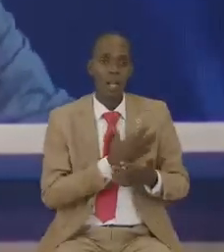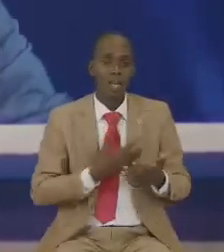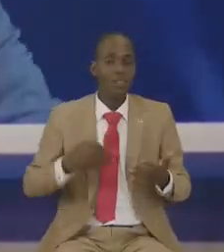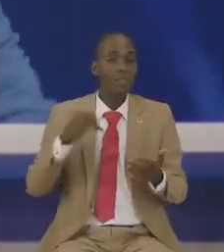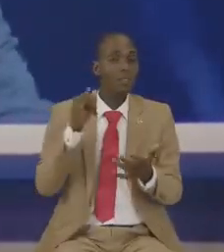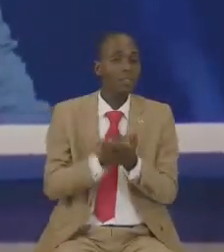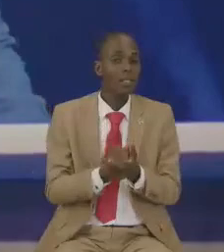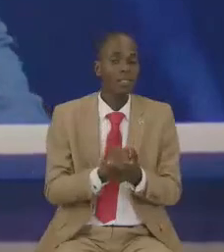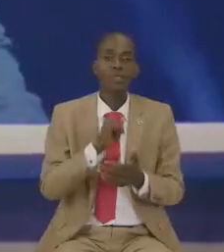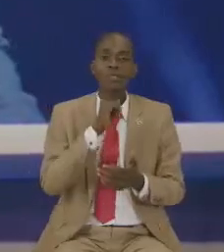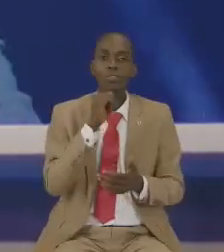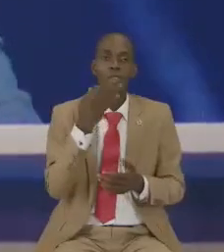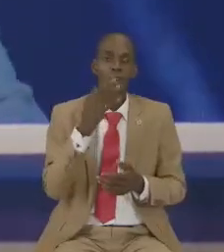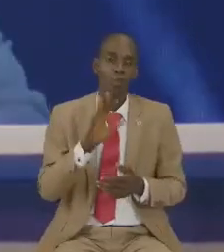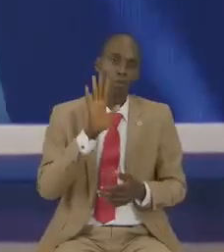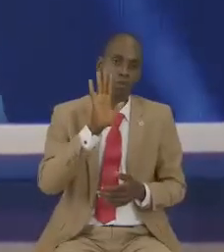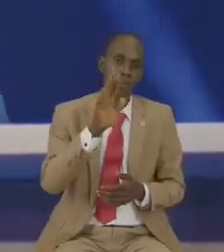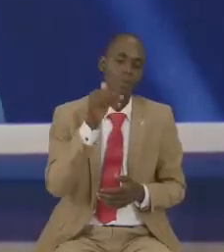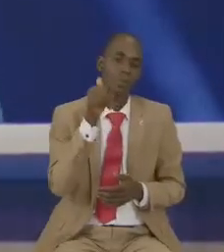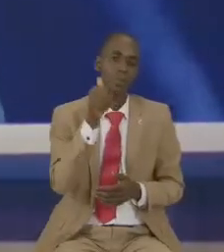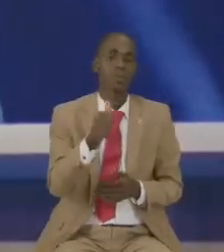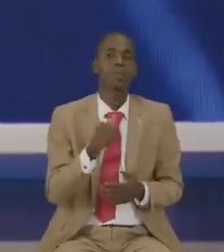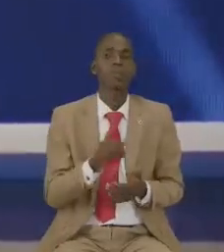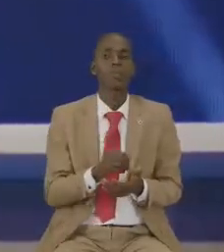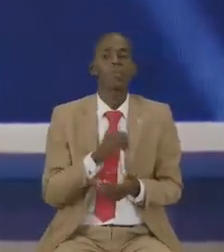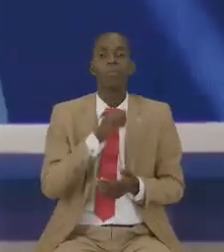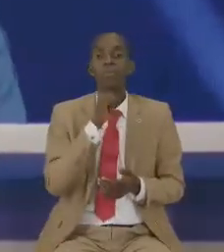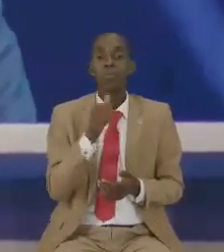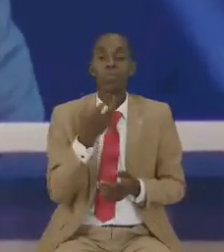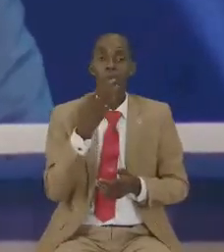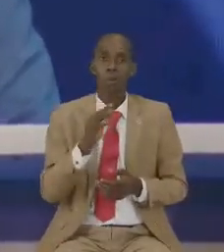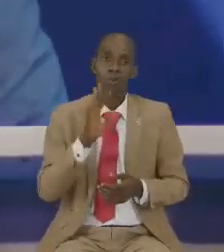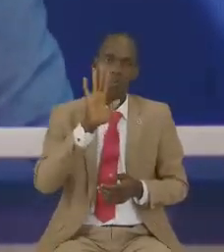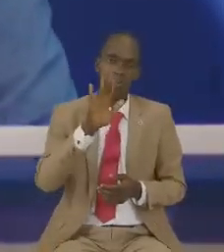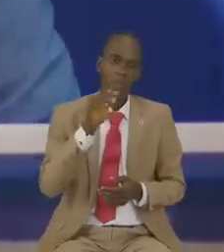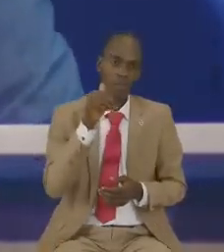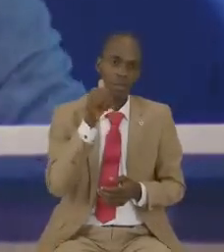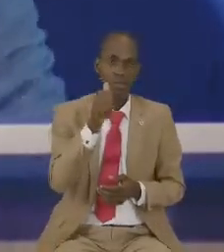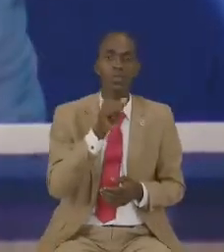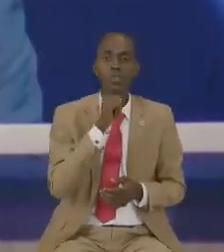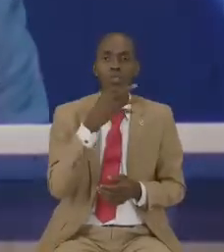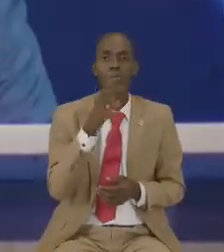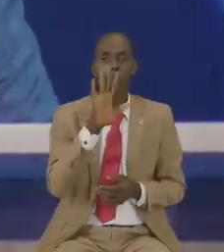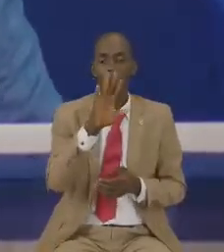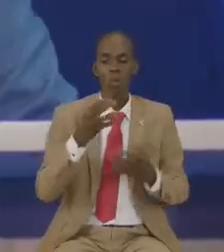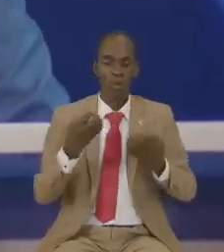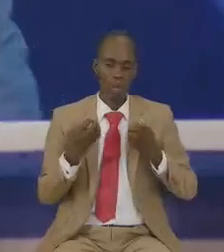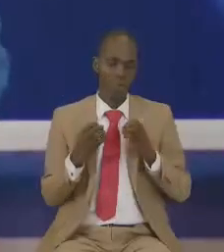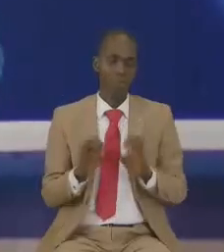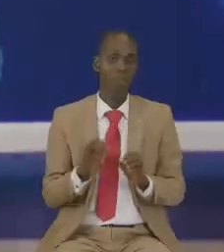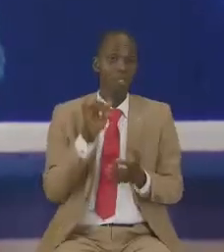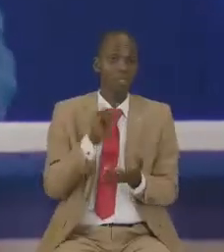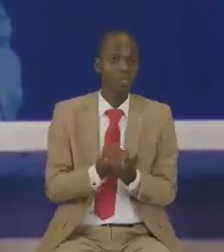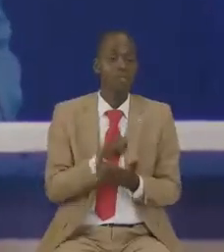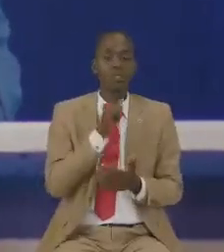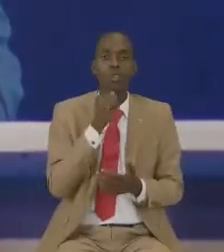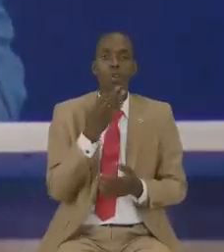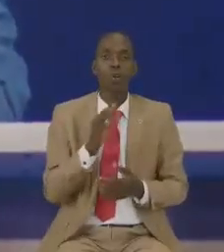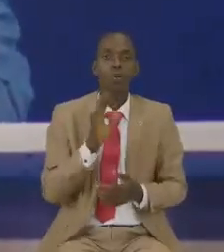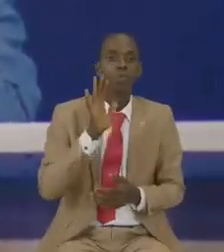not of yourselves, that not of your effort, that not of